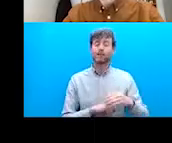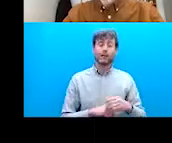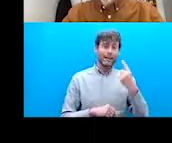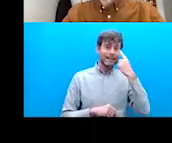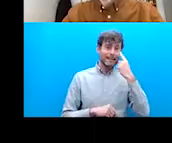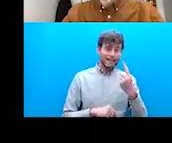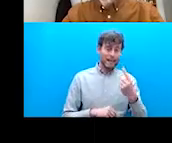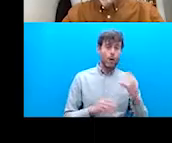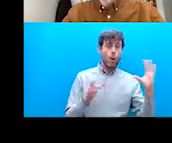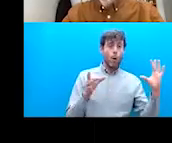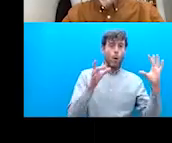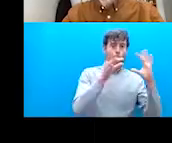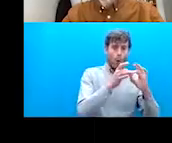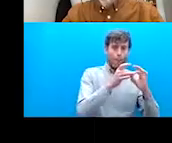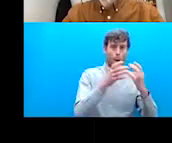channels.